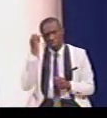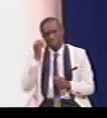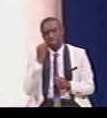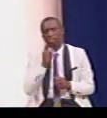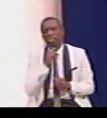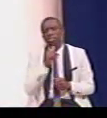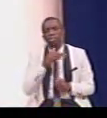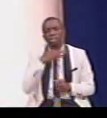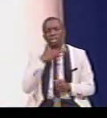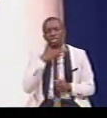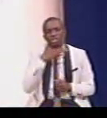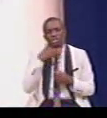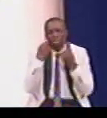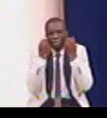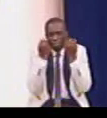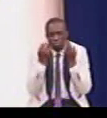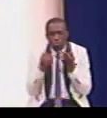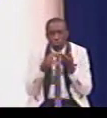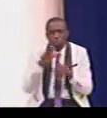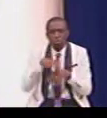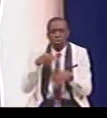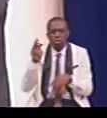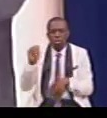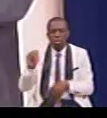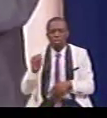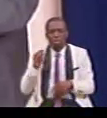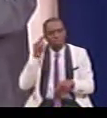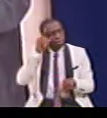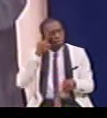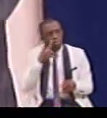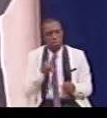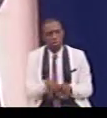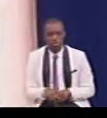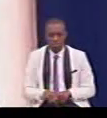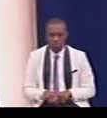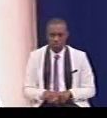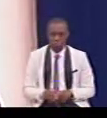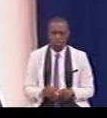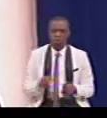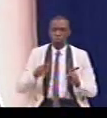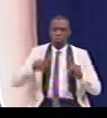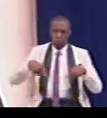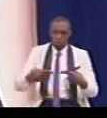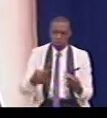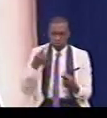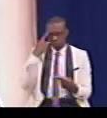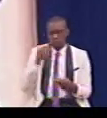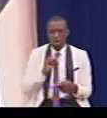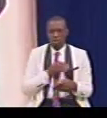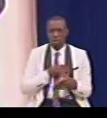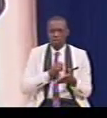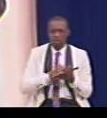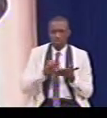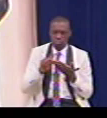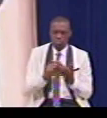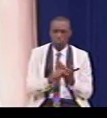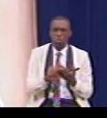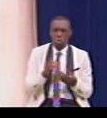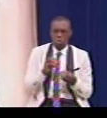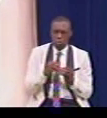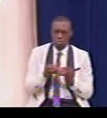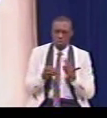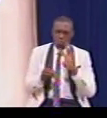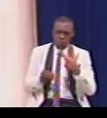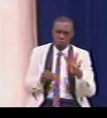provision for our sanctification number four the purpose of our sanctification everything has a